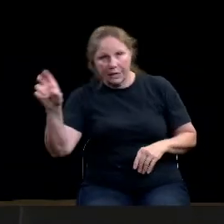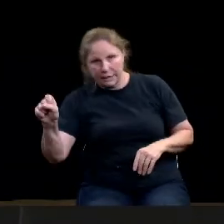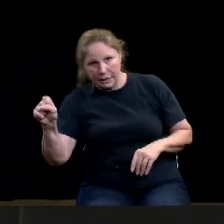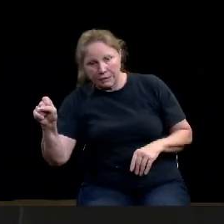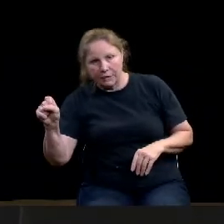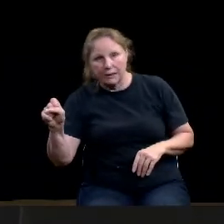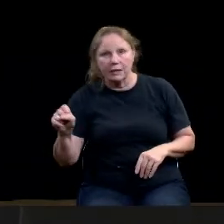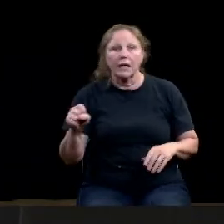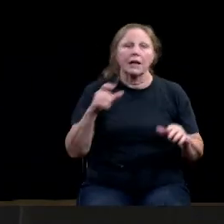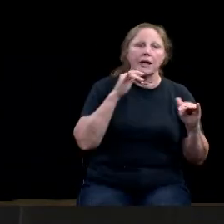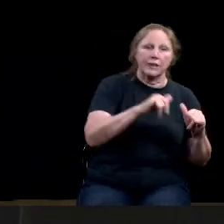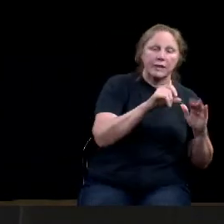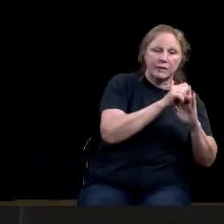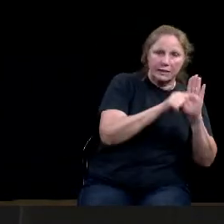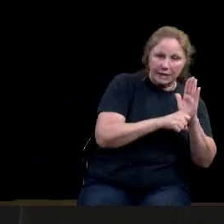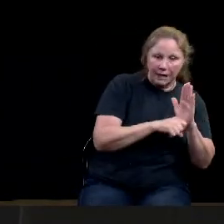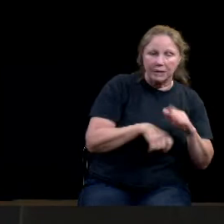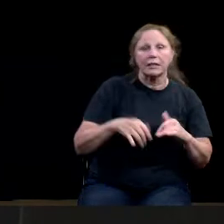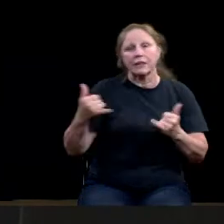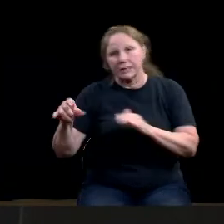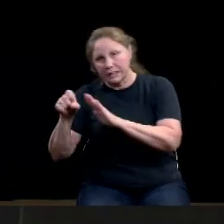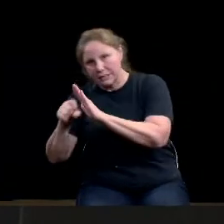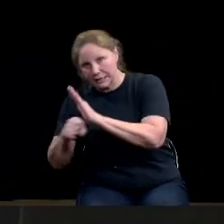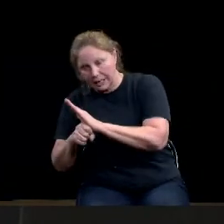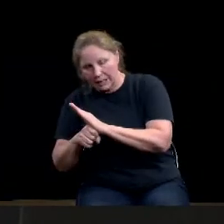help me God. Congratulations.